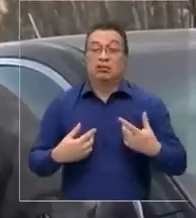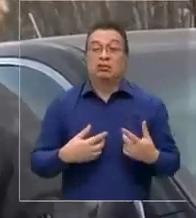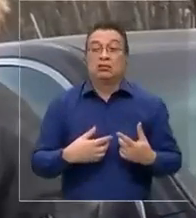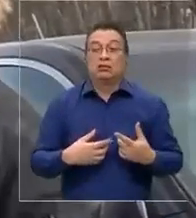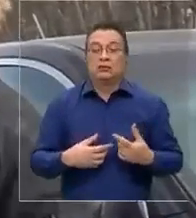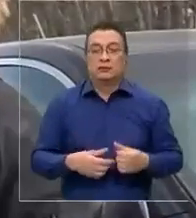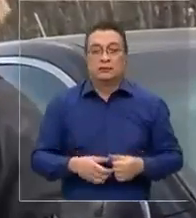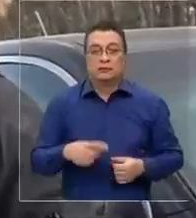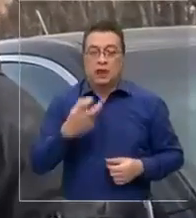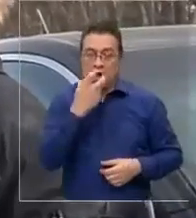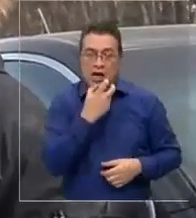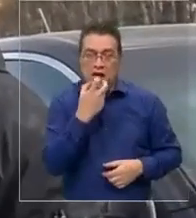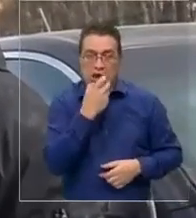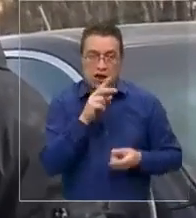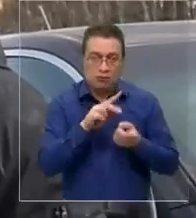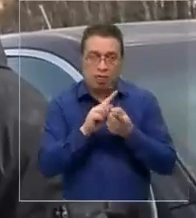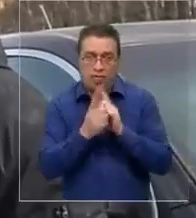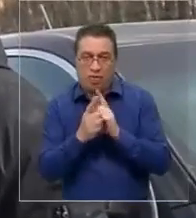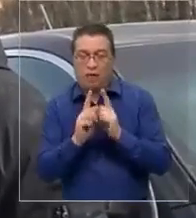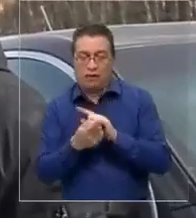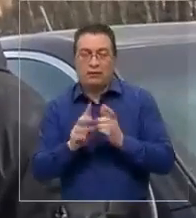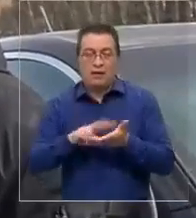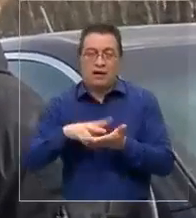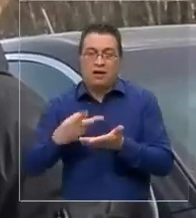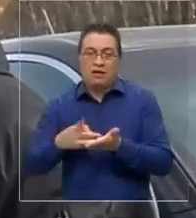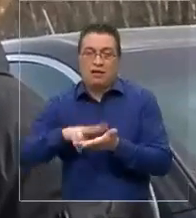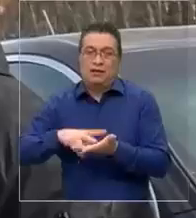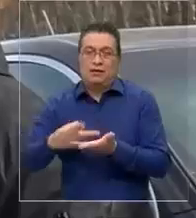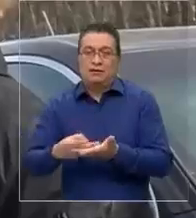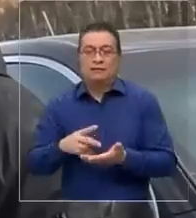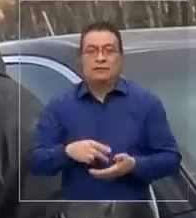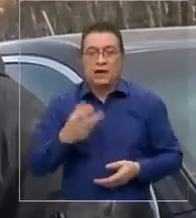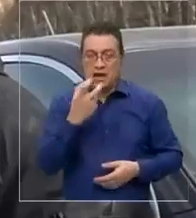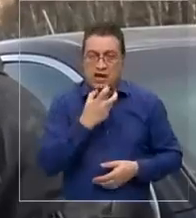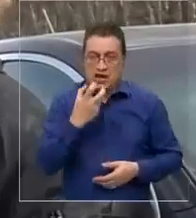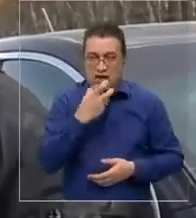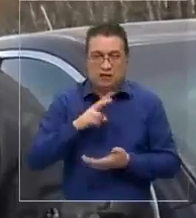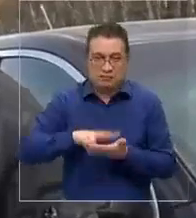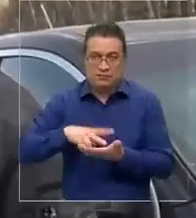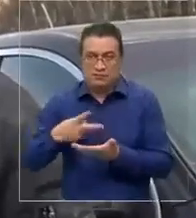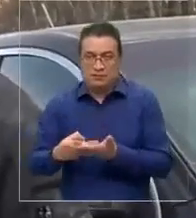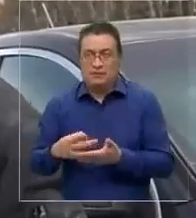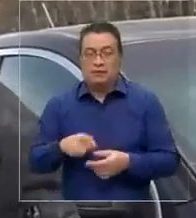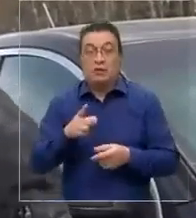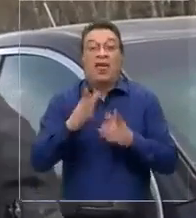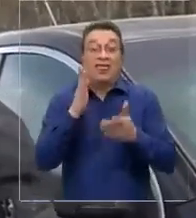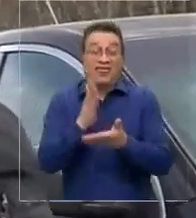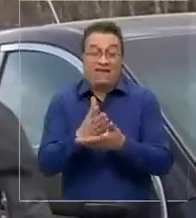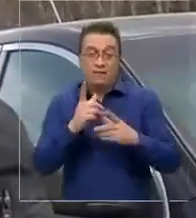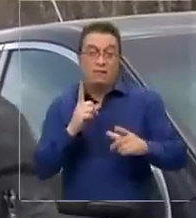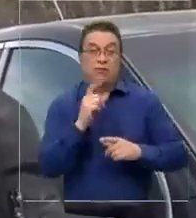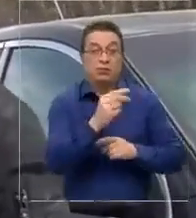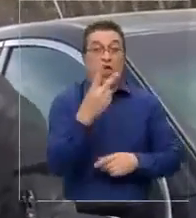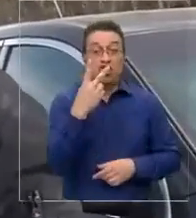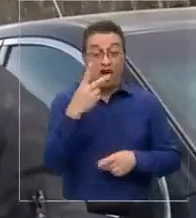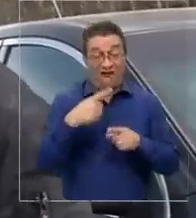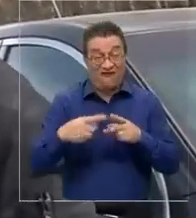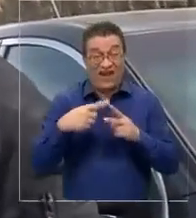leave your life 2 times. First for the war in Syria, now for the war in Ukraine. Has tenido que dejar tu vida 2 veces por la